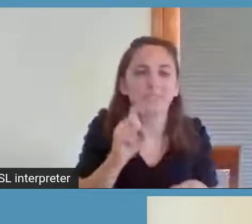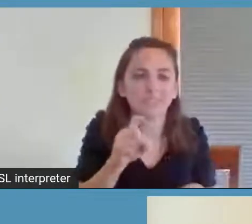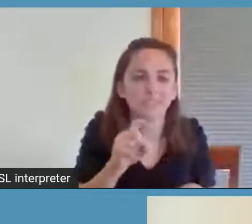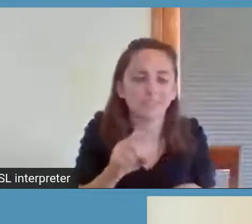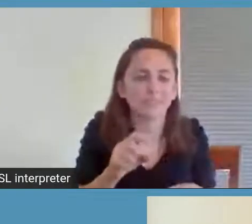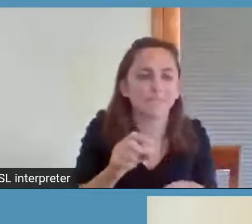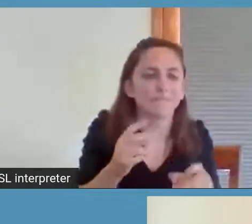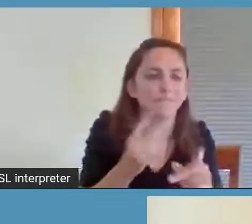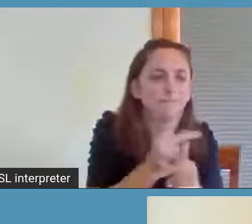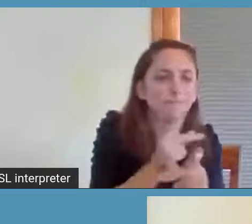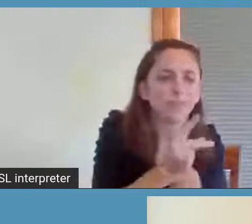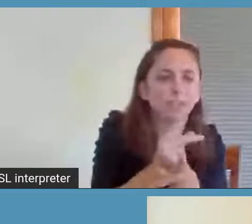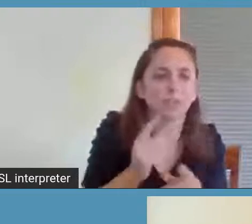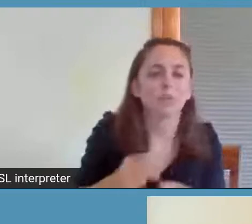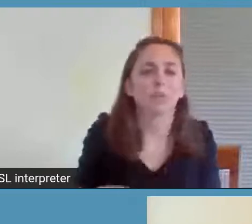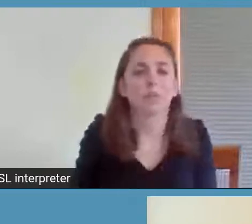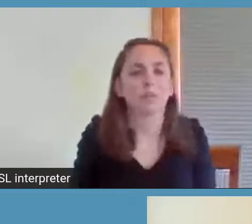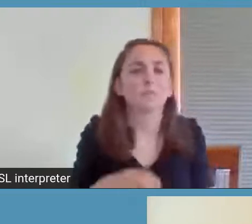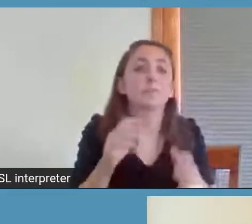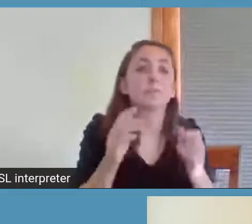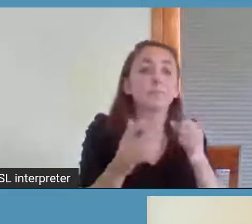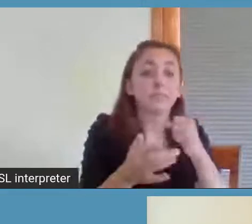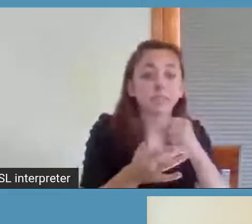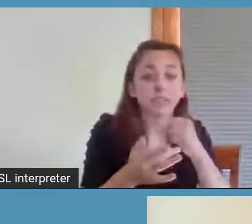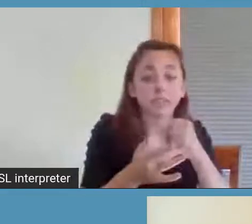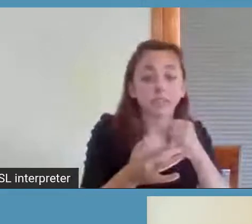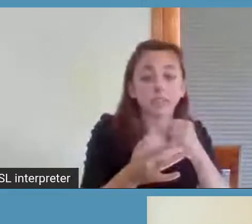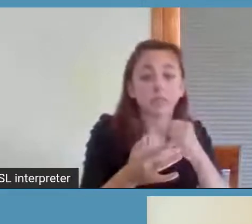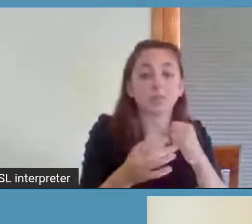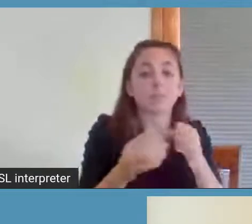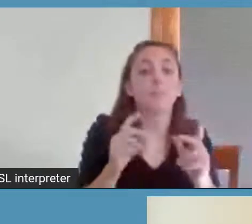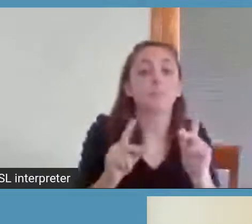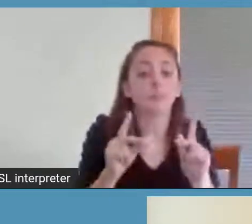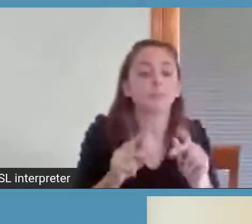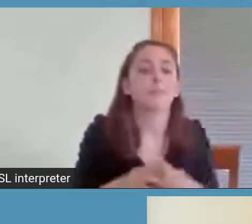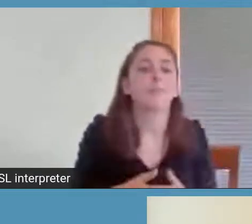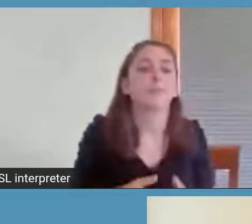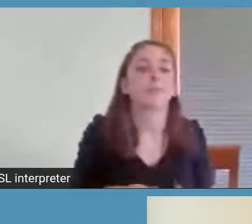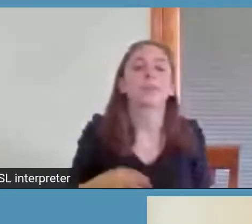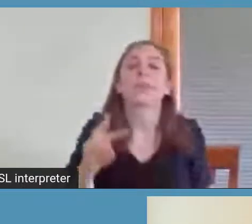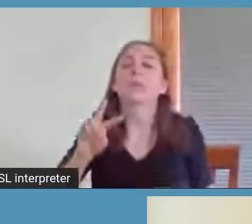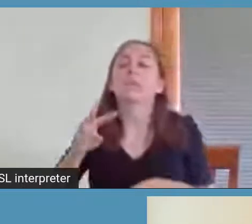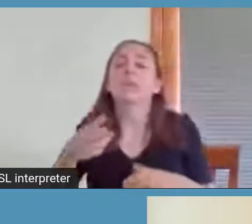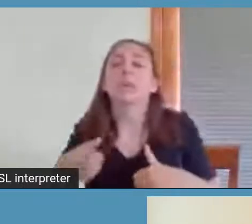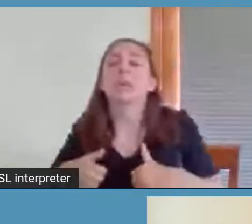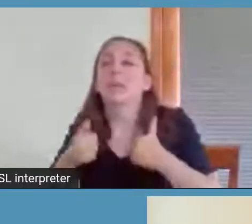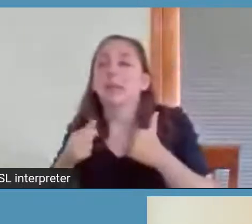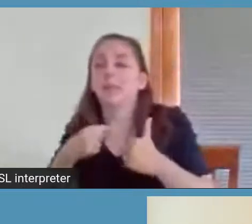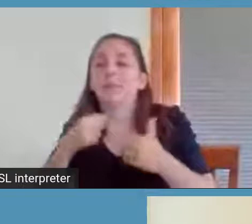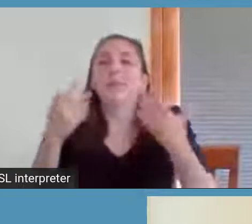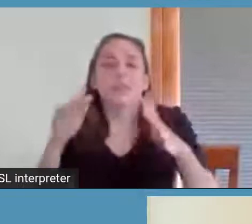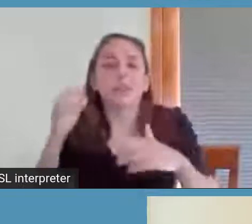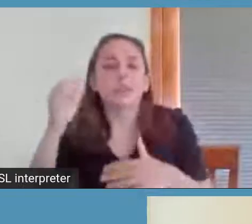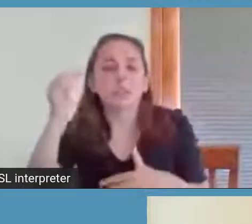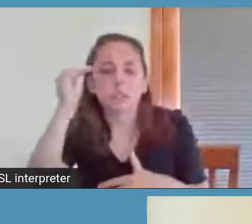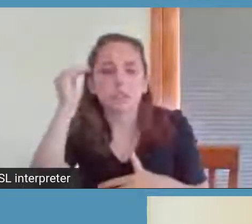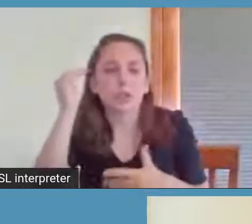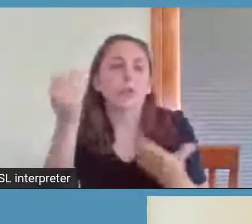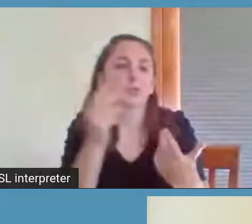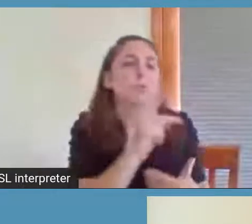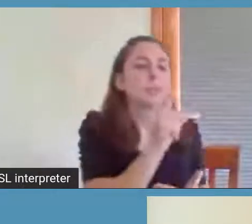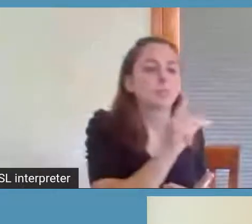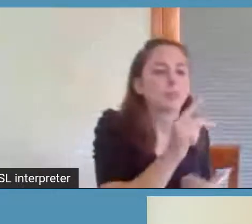The technical people were good, but I figured out, because of my second life experience, I figured out Consmatrix pretty quickly. Nice. So if I needed there to be